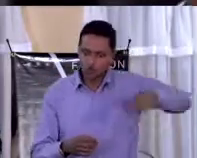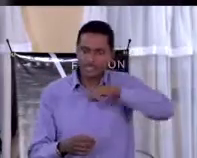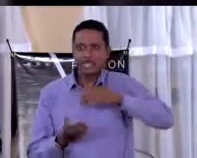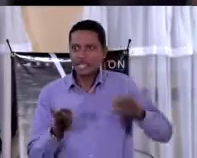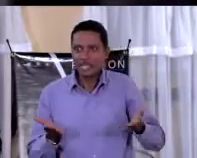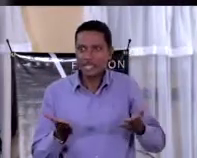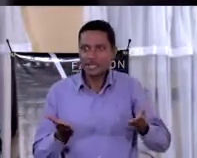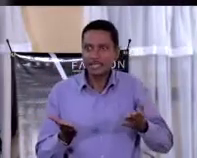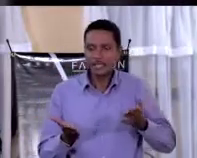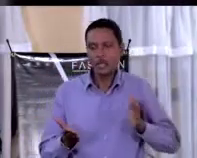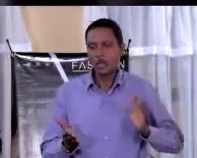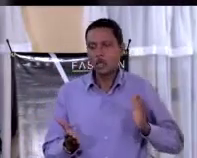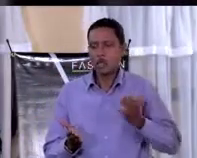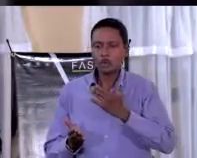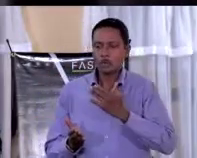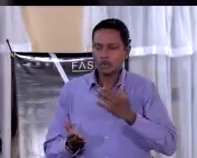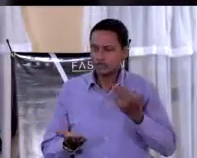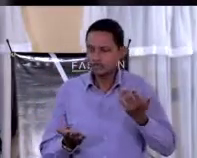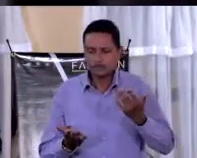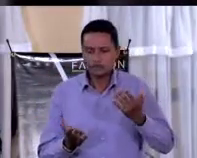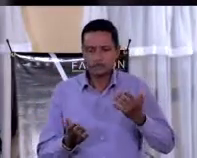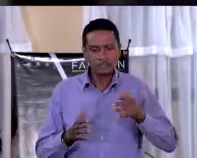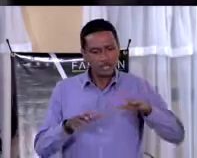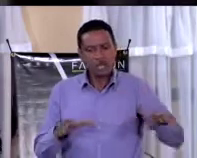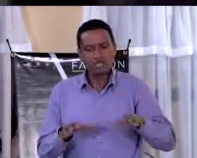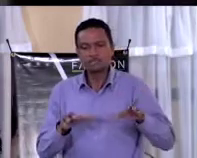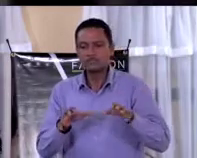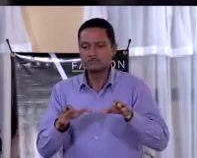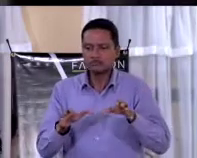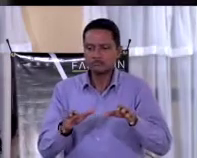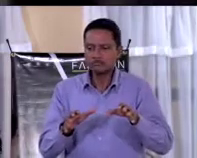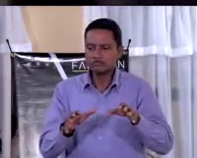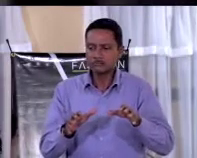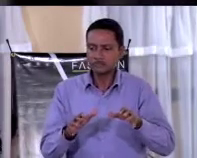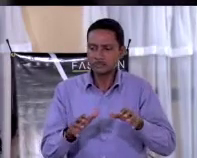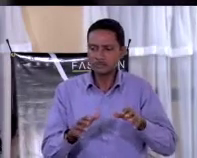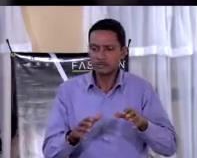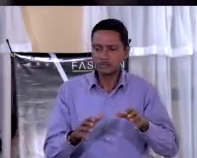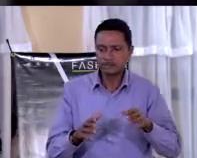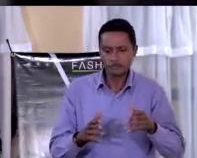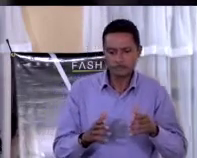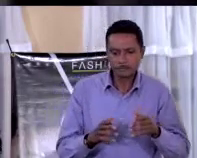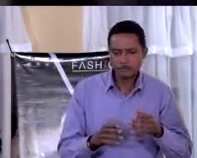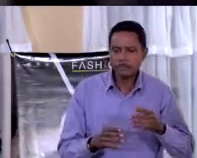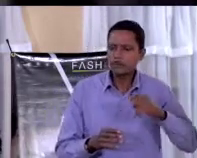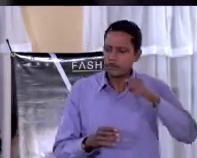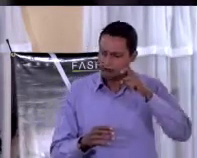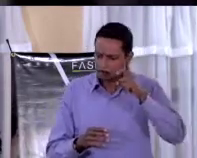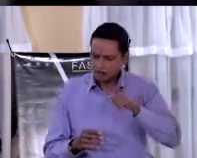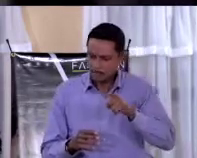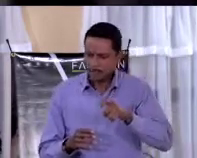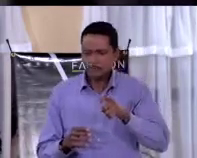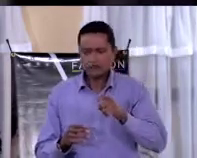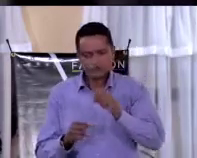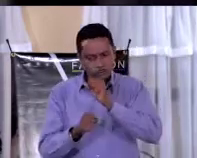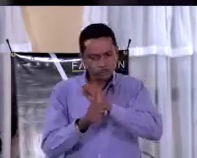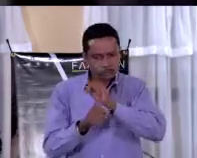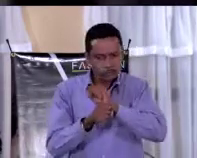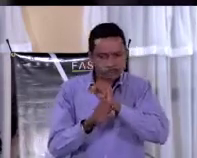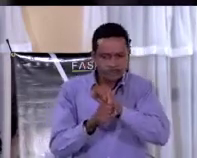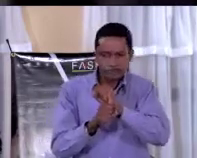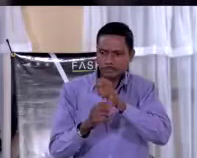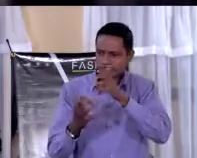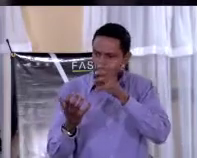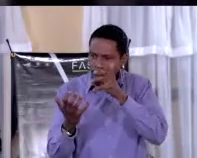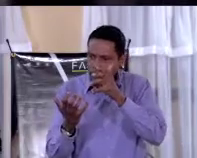in the methodology and the practice of what we do, that we make it become compatible with the